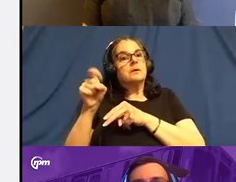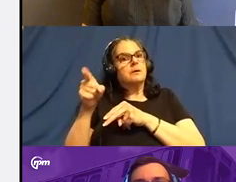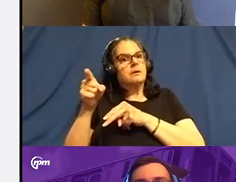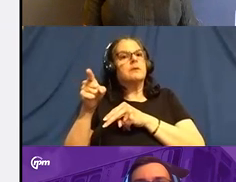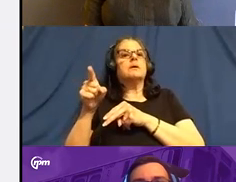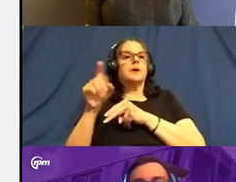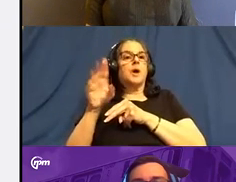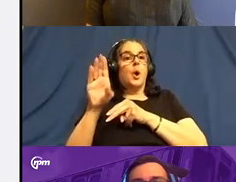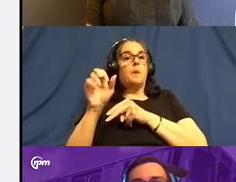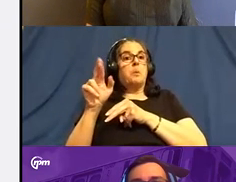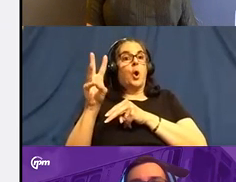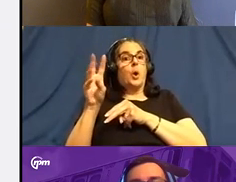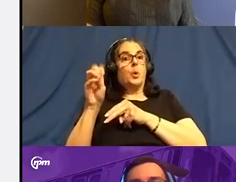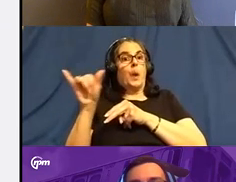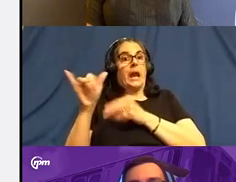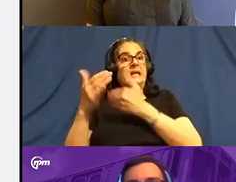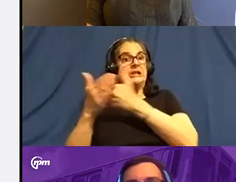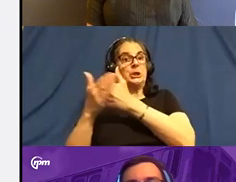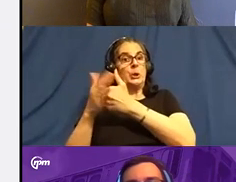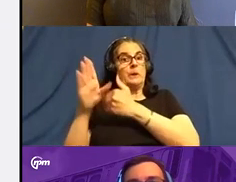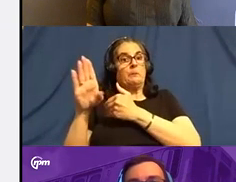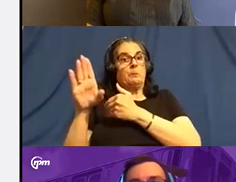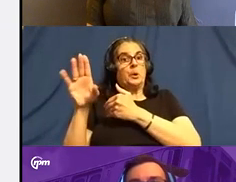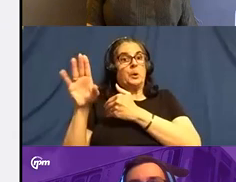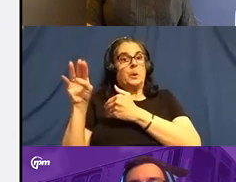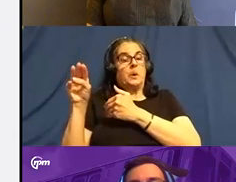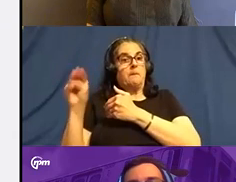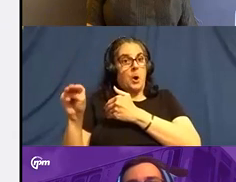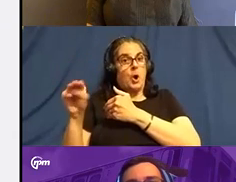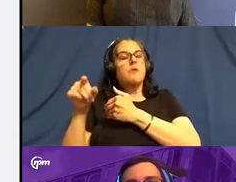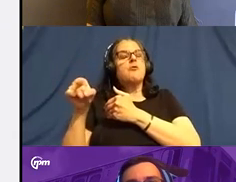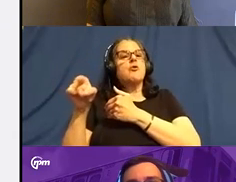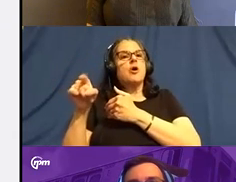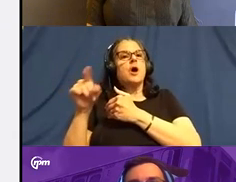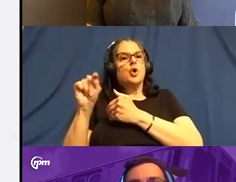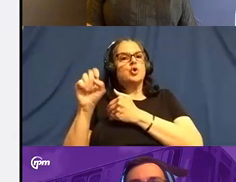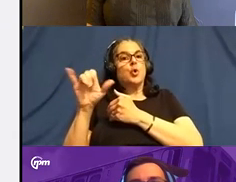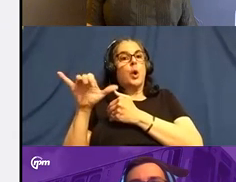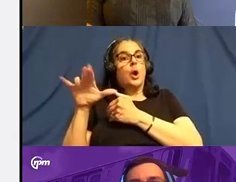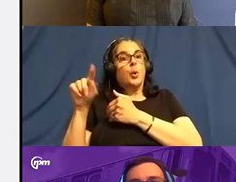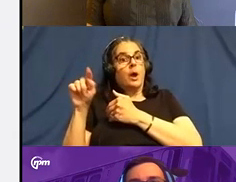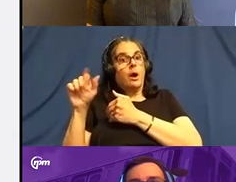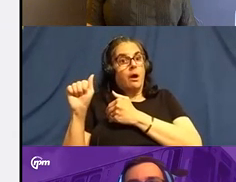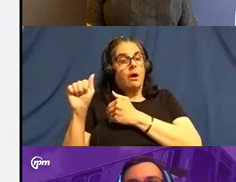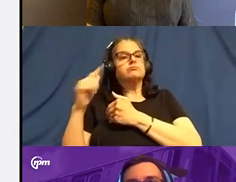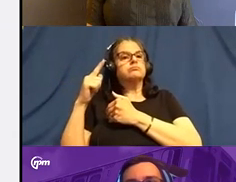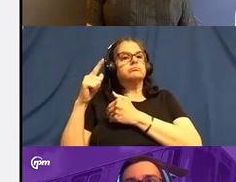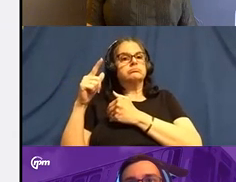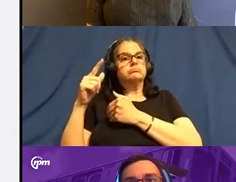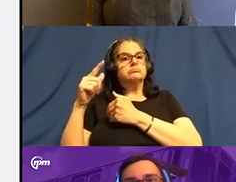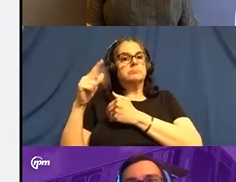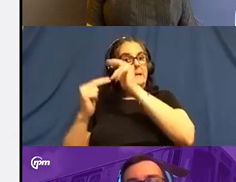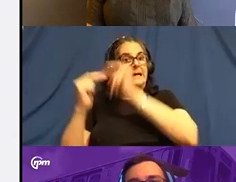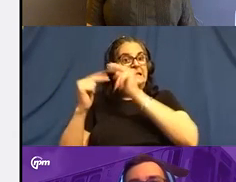north of Bryn Mawr was completed a few weeks ago, and that's allowed our contractor to start construction on the temporary